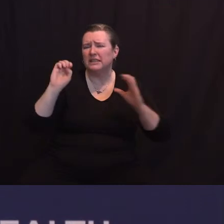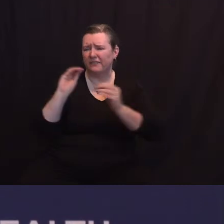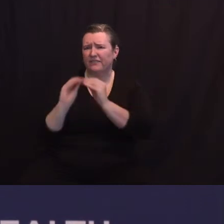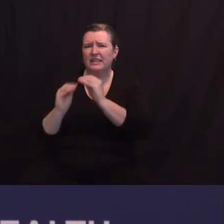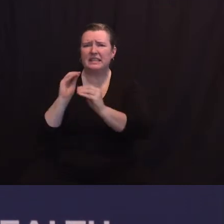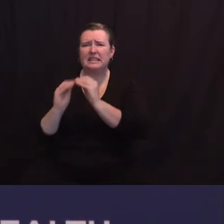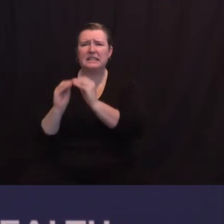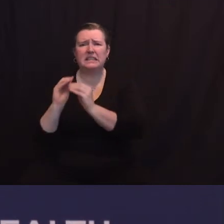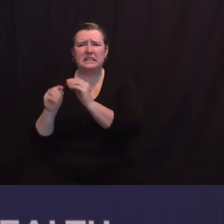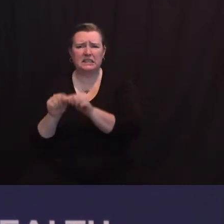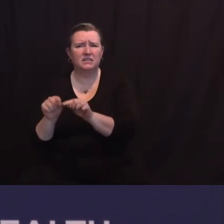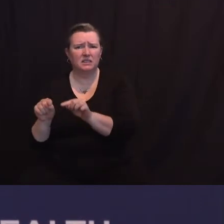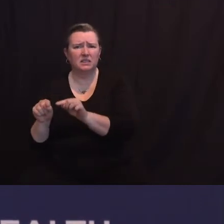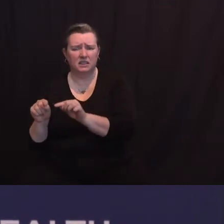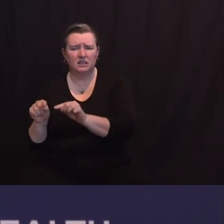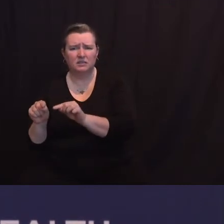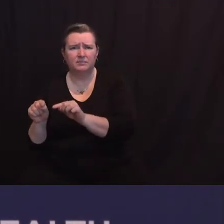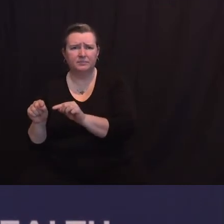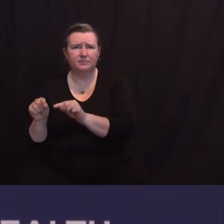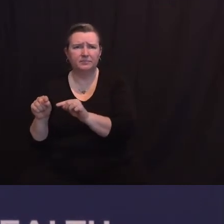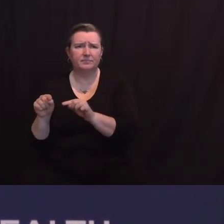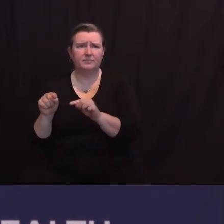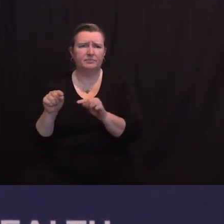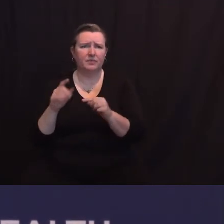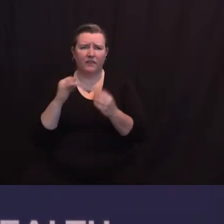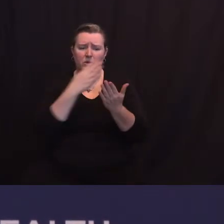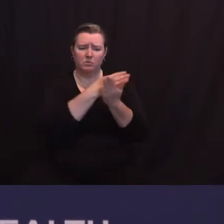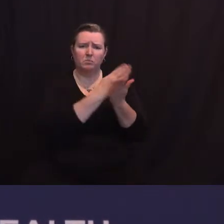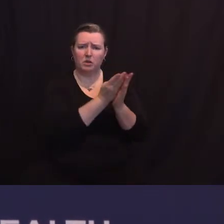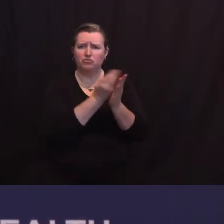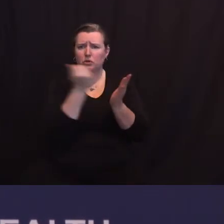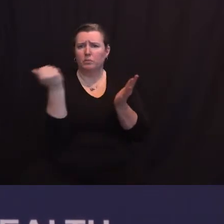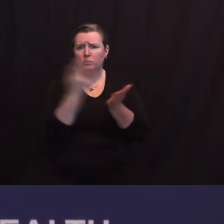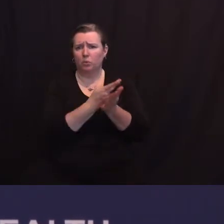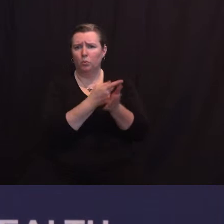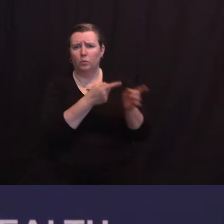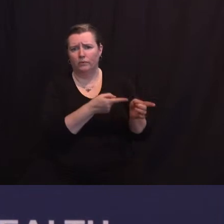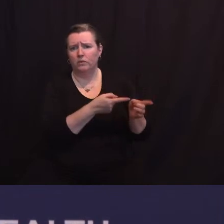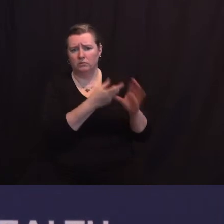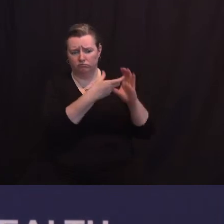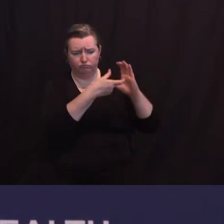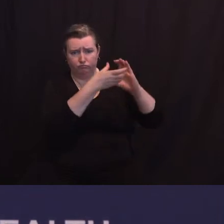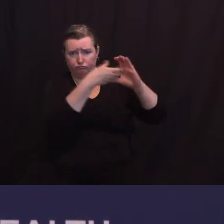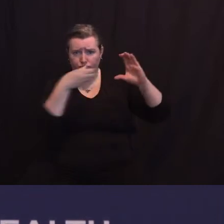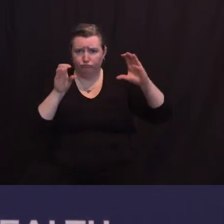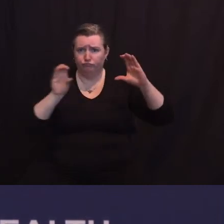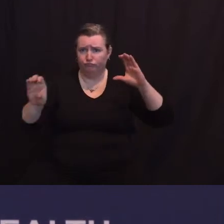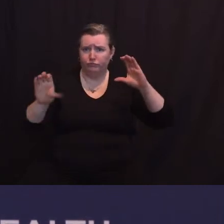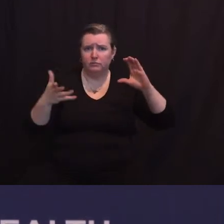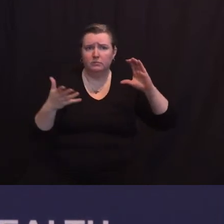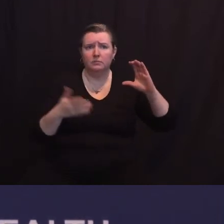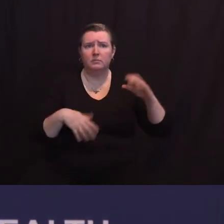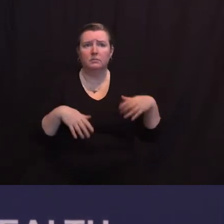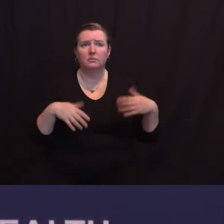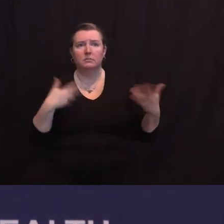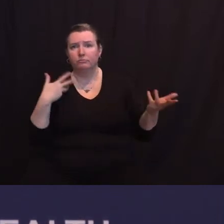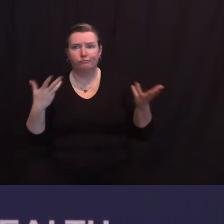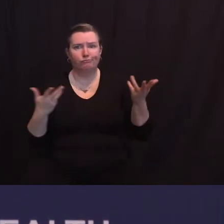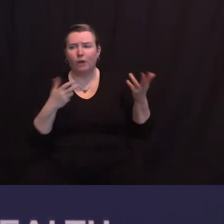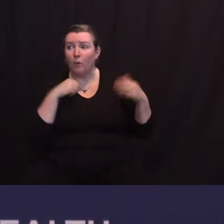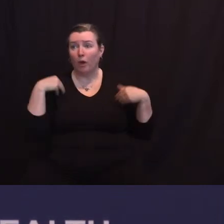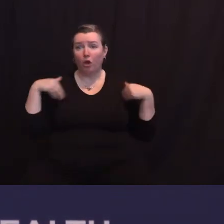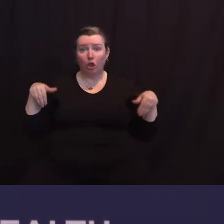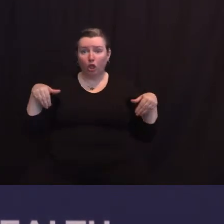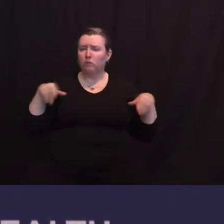that we can, assuming the budget is approved, can go right to the point of attack. So we're not sitting around on our hands on that front, awaiting a sort of